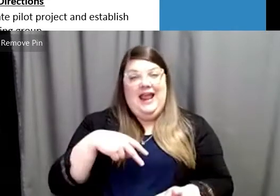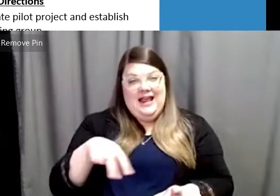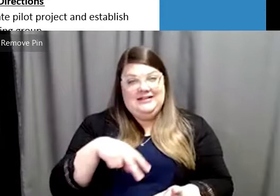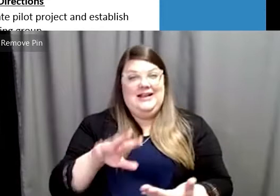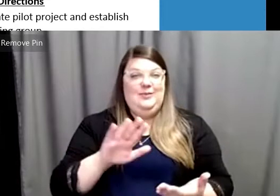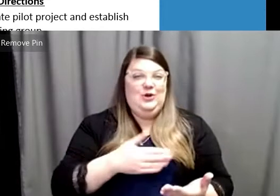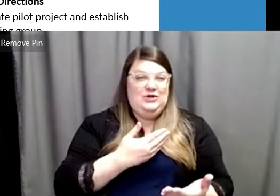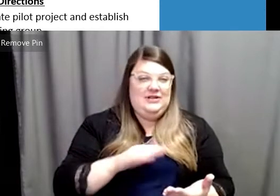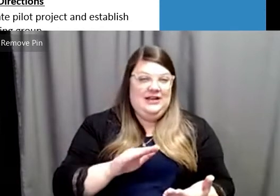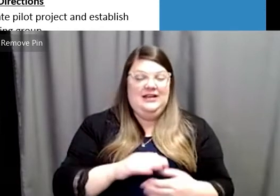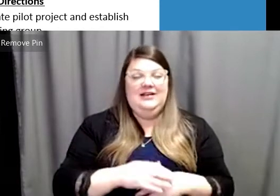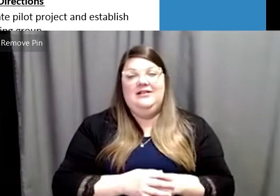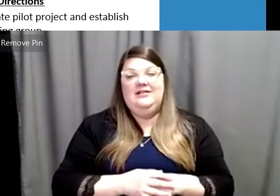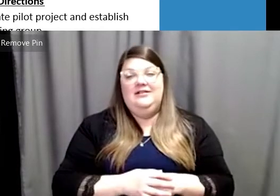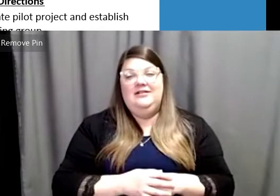music.